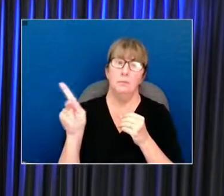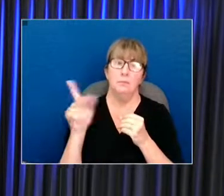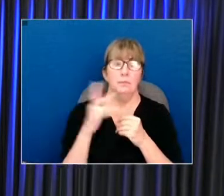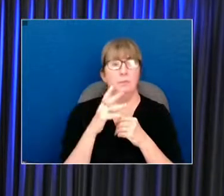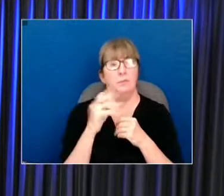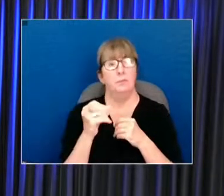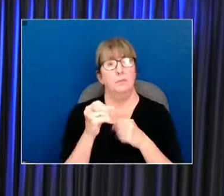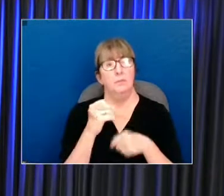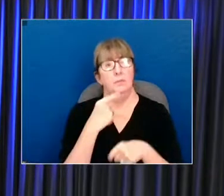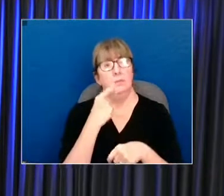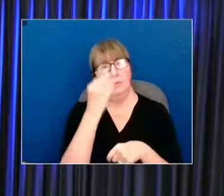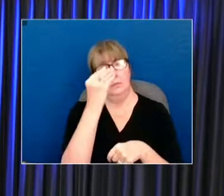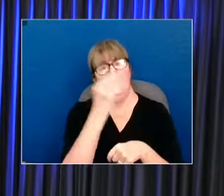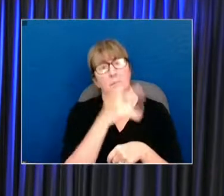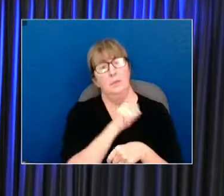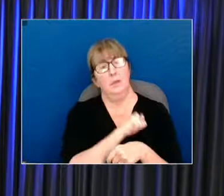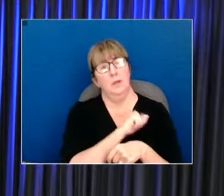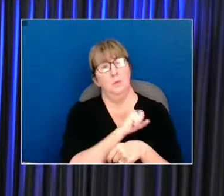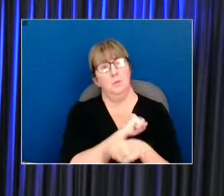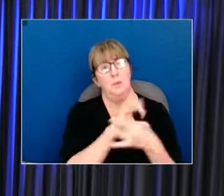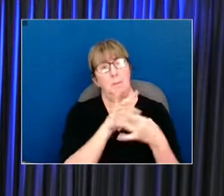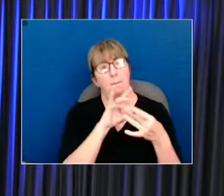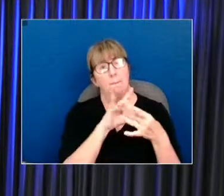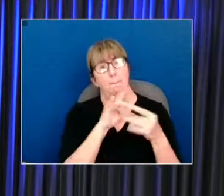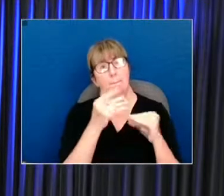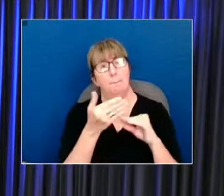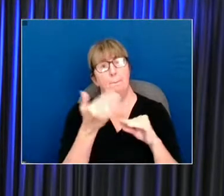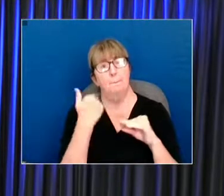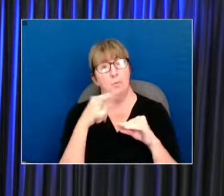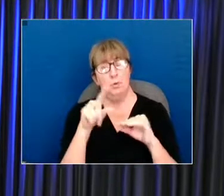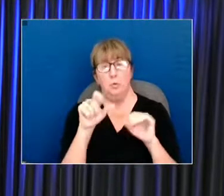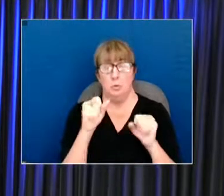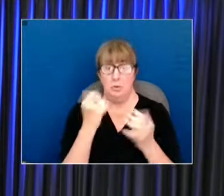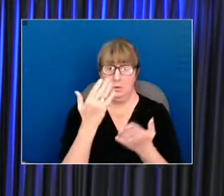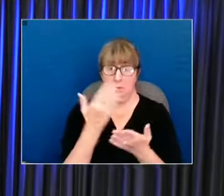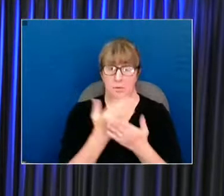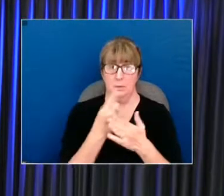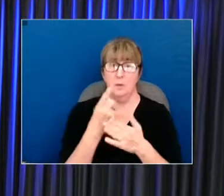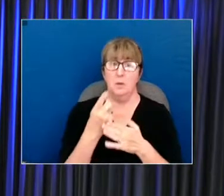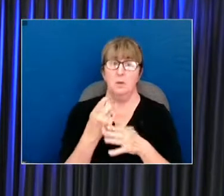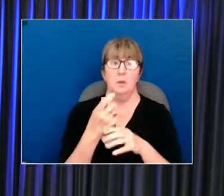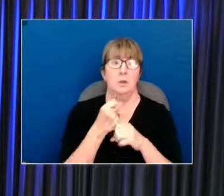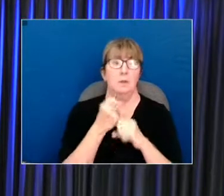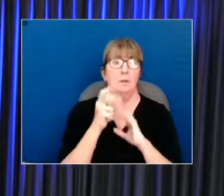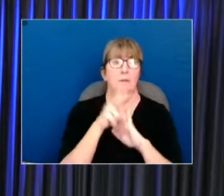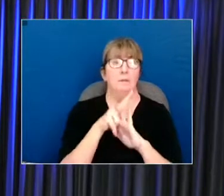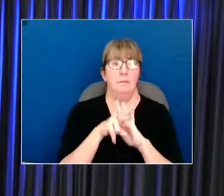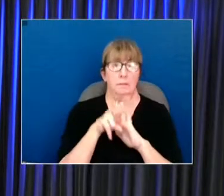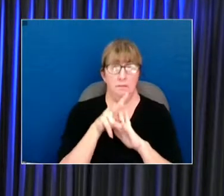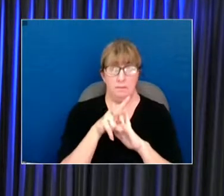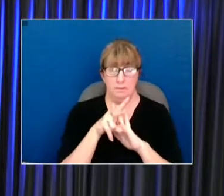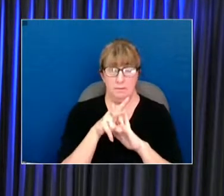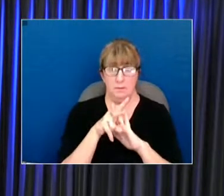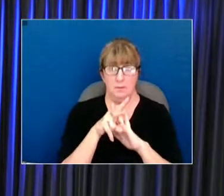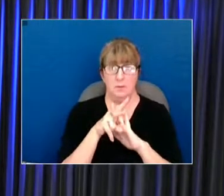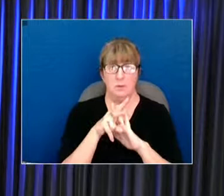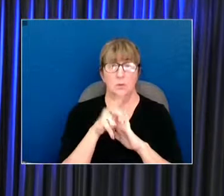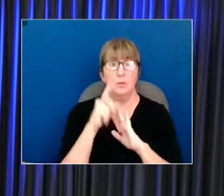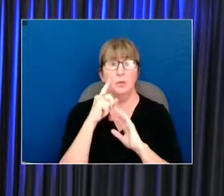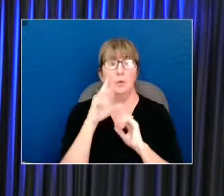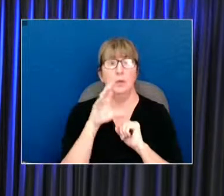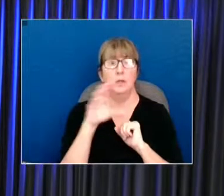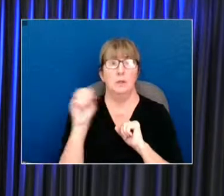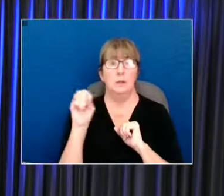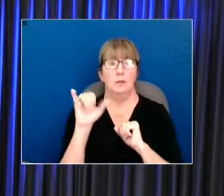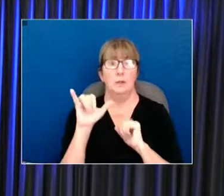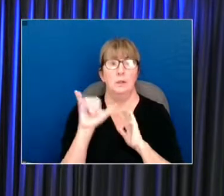Sofia, mention earlier, you're able to confirm that you are getting the video, to the county's YouTube